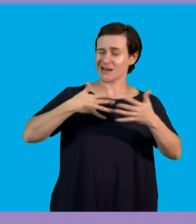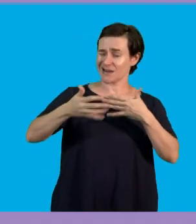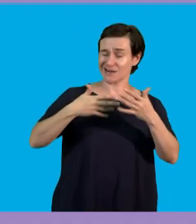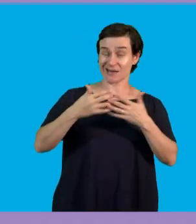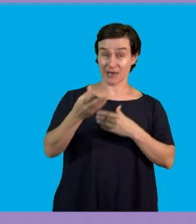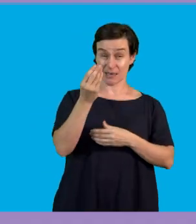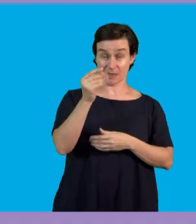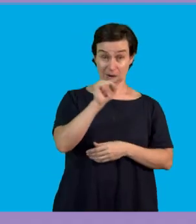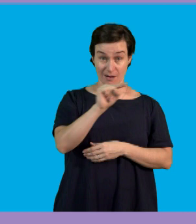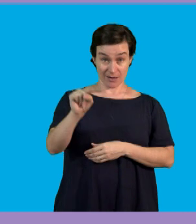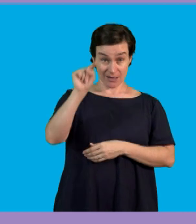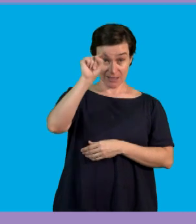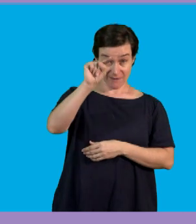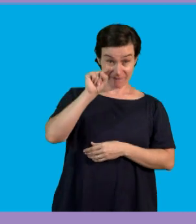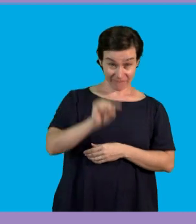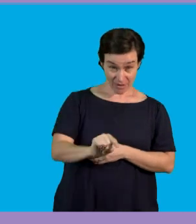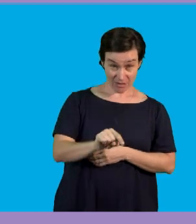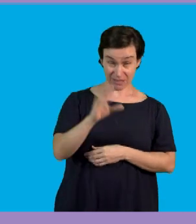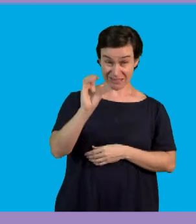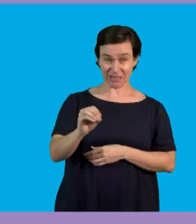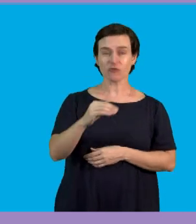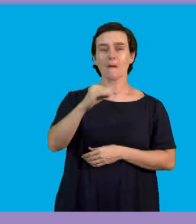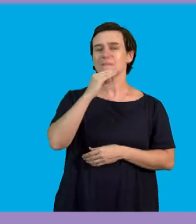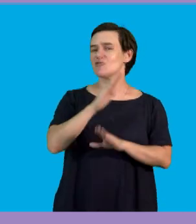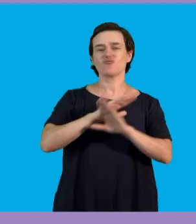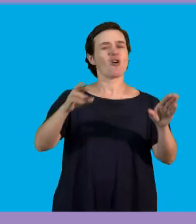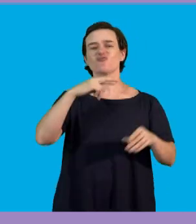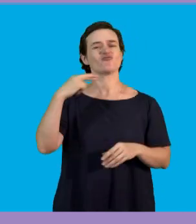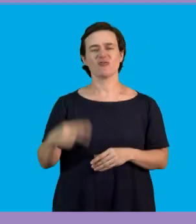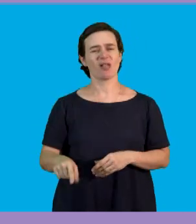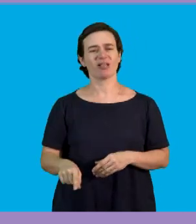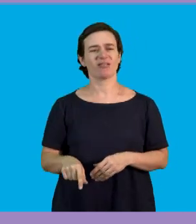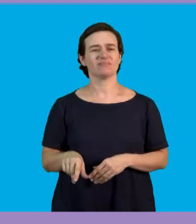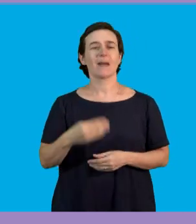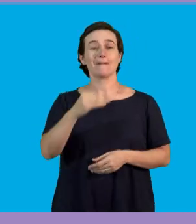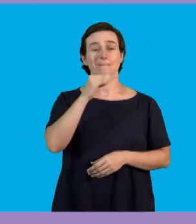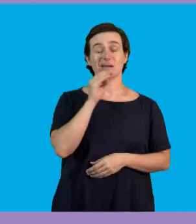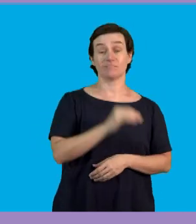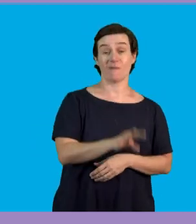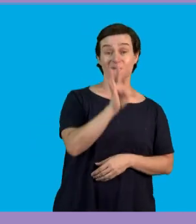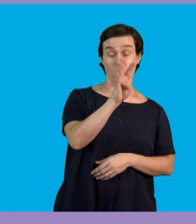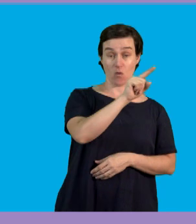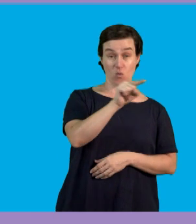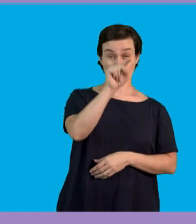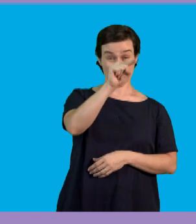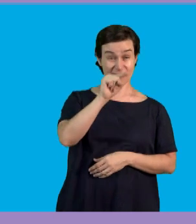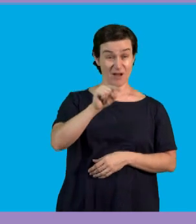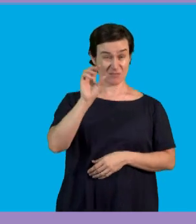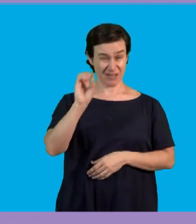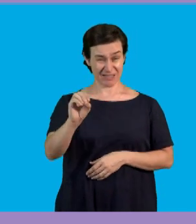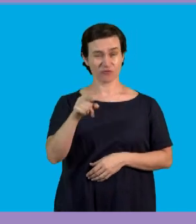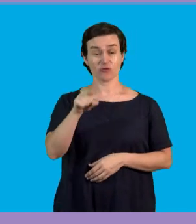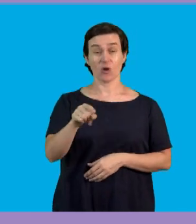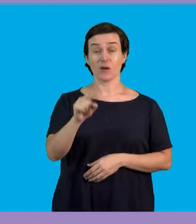is non-real or imaginary. So that is 4 divided by 0. That is equals